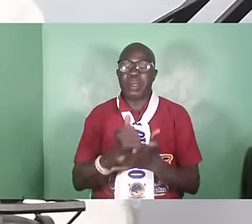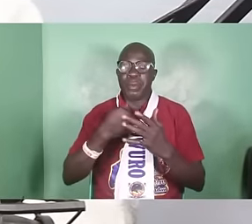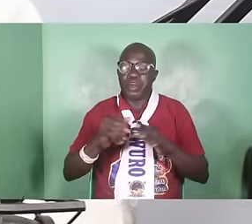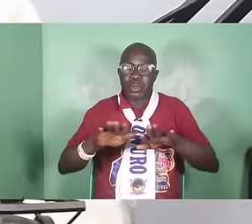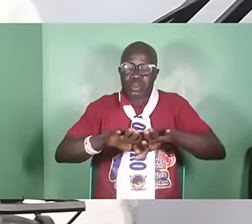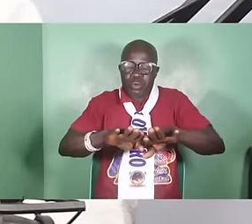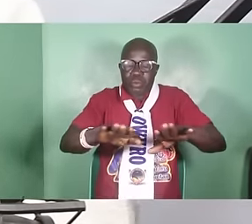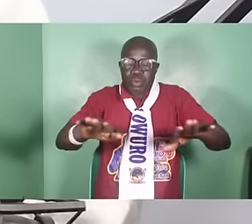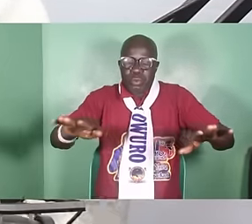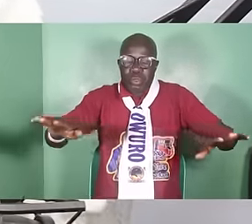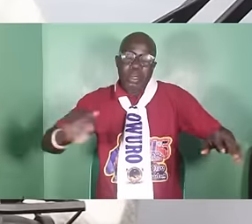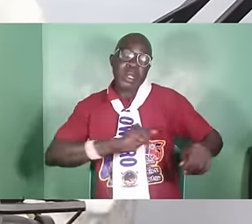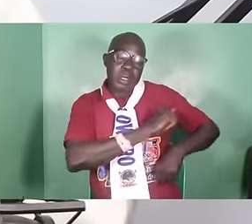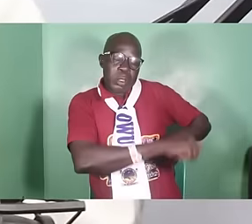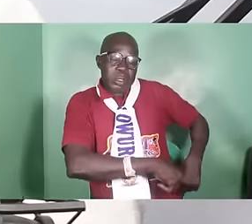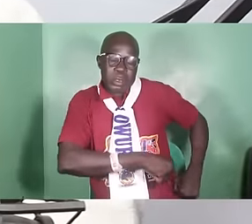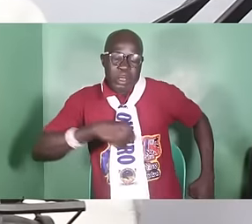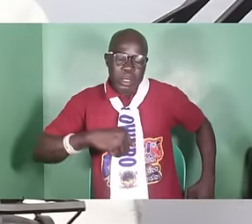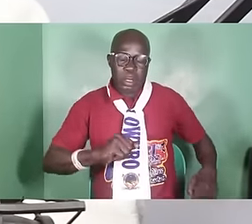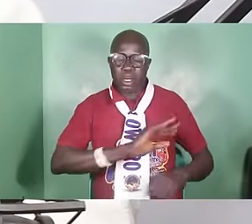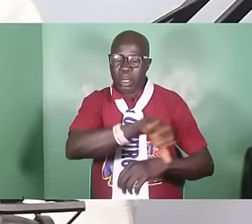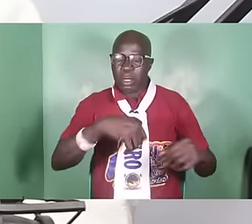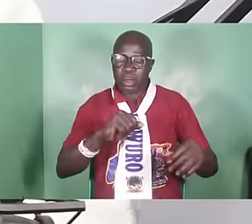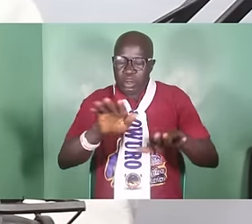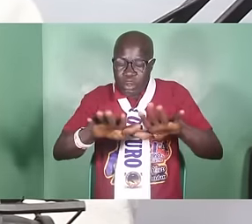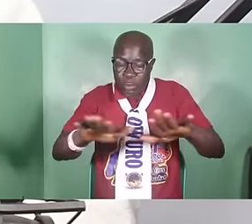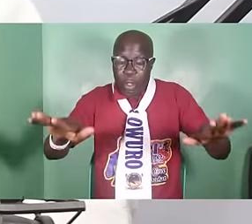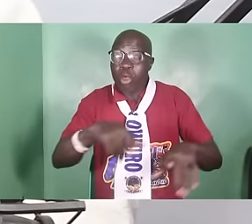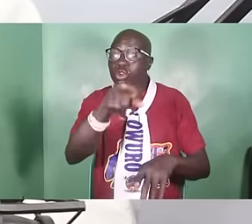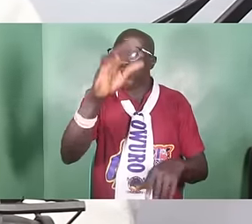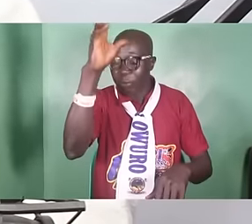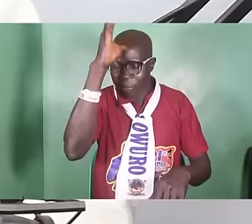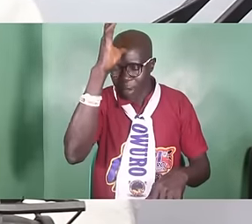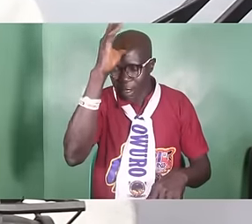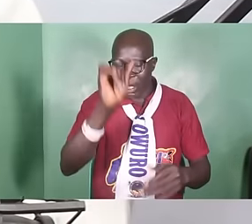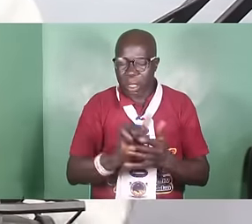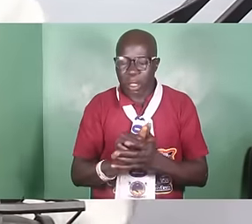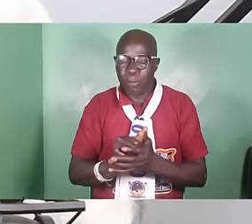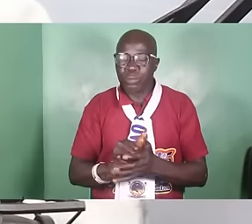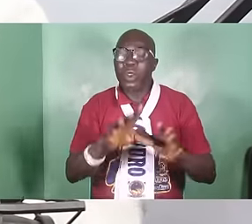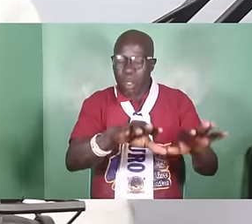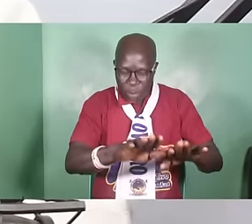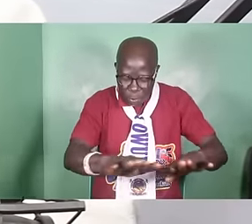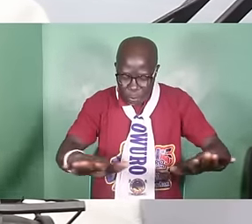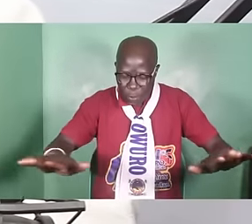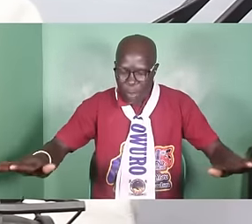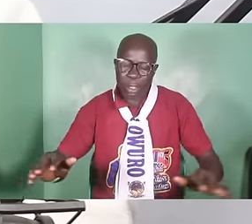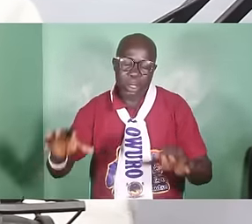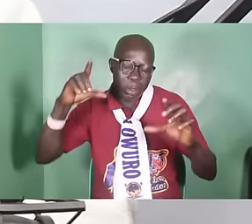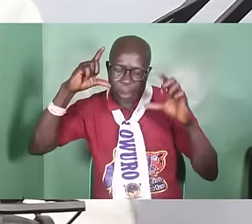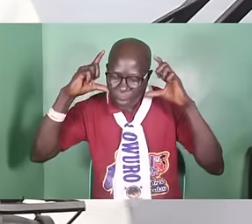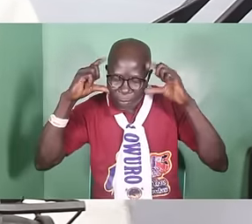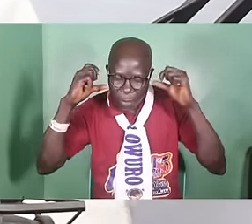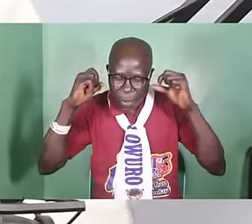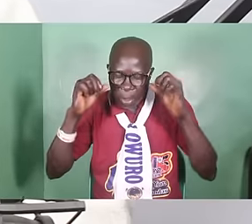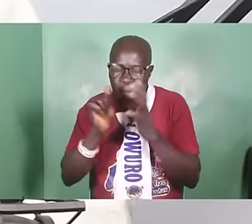to spread your garden. E te oja yen sele. Spread your garden. Eyin baba yen. All the fathers. Eba me te photo yen sele. Every to spread the